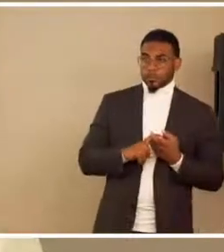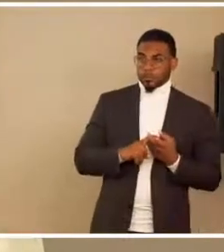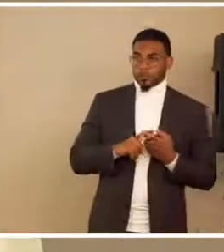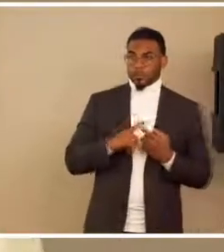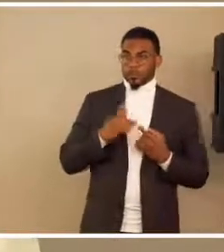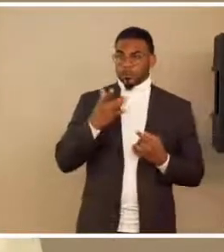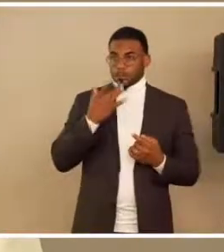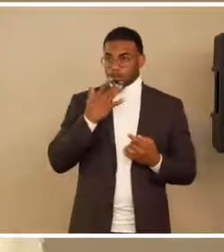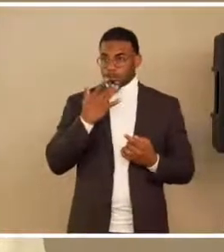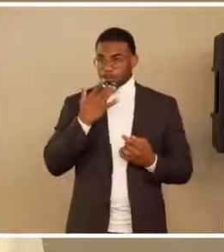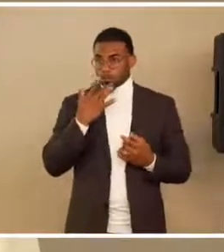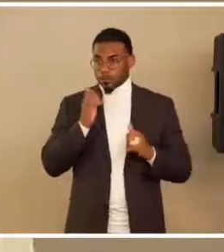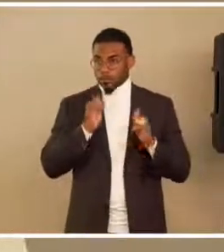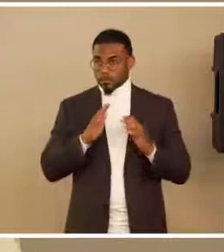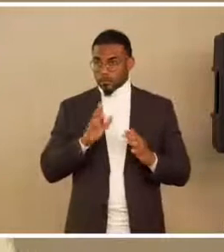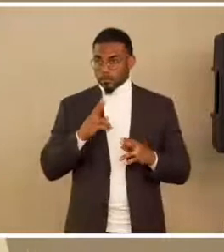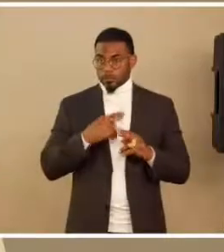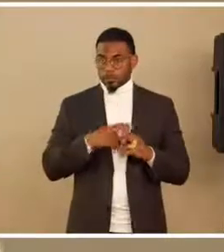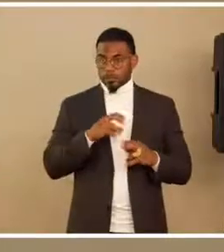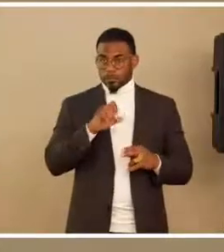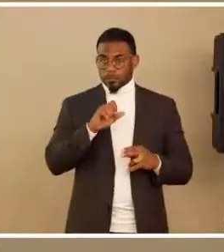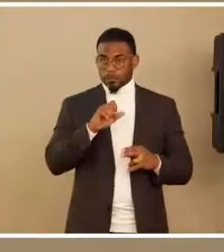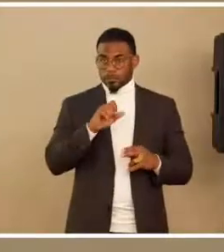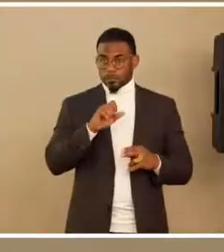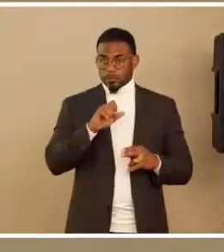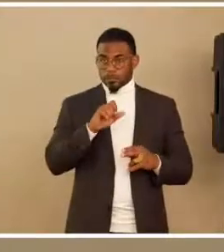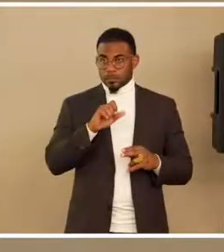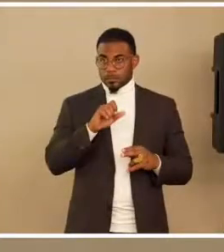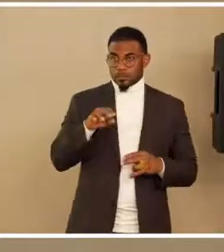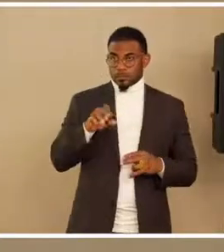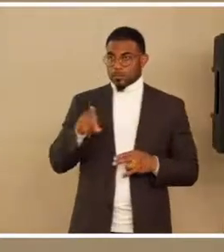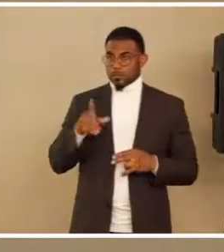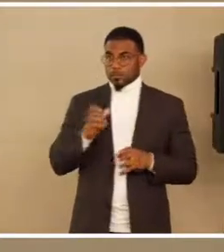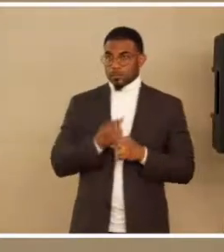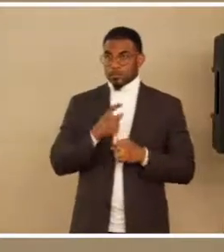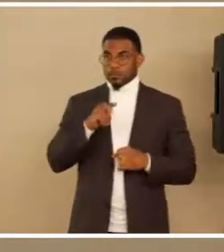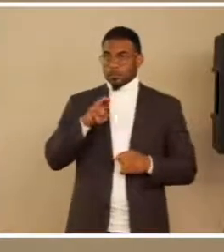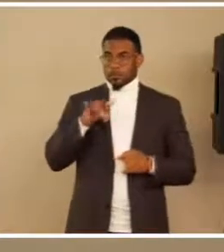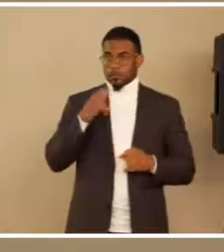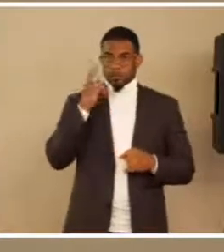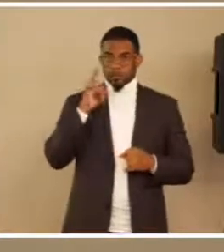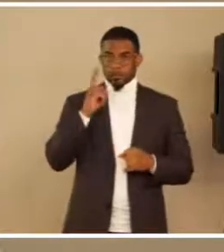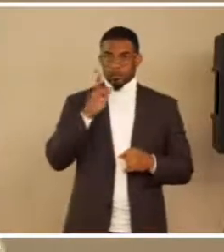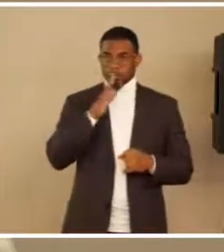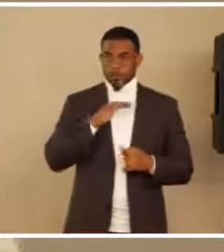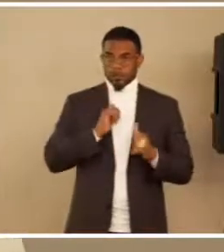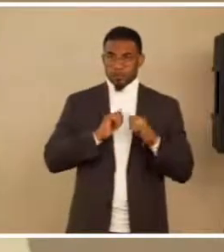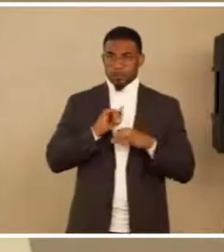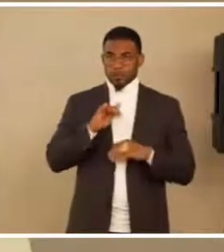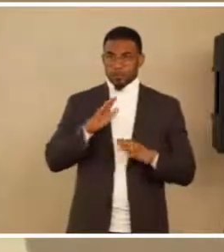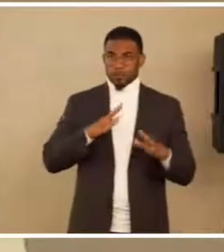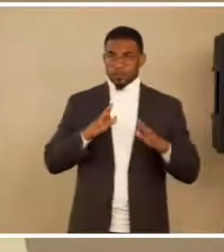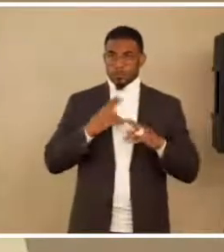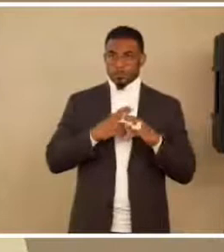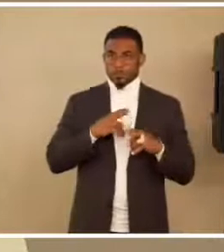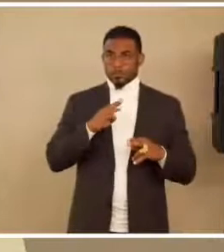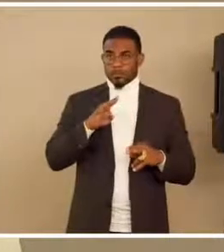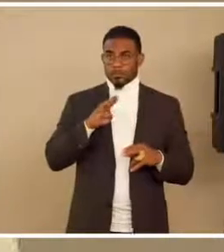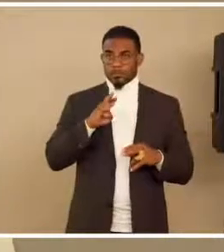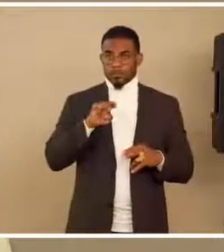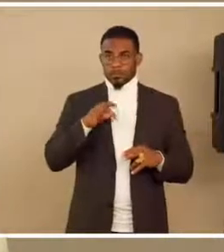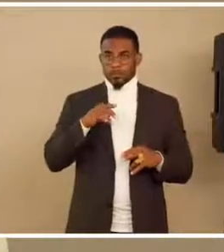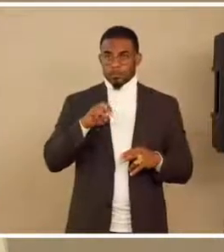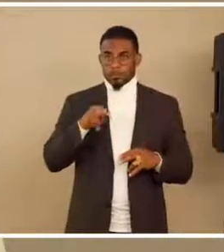and favorite actors. Her name is Sarah Jones. She won a Tony for her one-woman show on Broadway called Bridge and